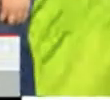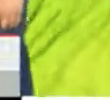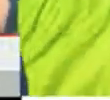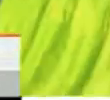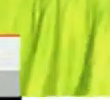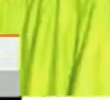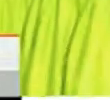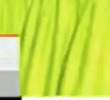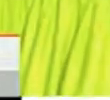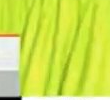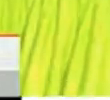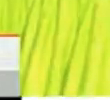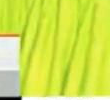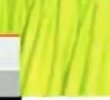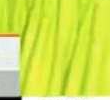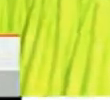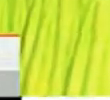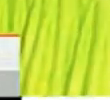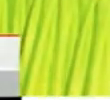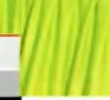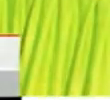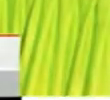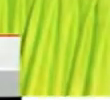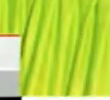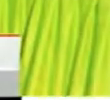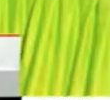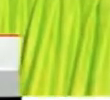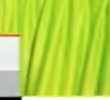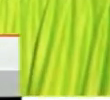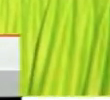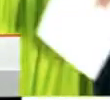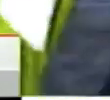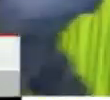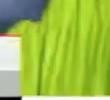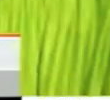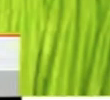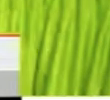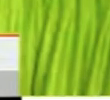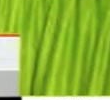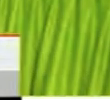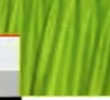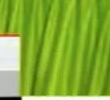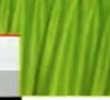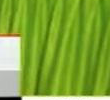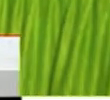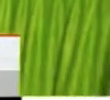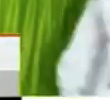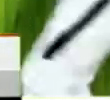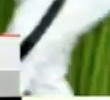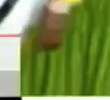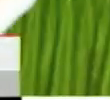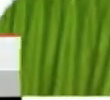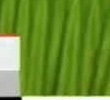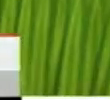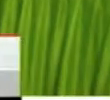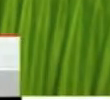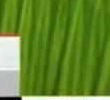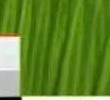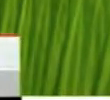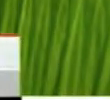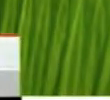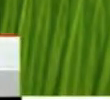congratulations to the winners. Also, congratulations to those who did not make it. Thank you very much.